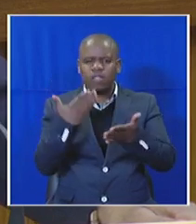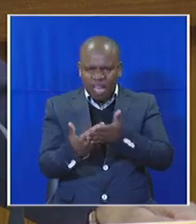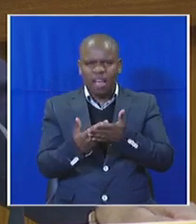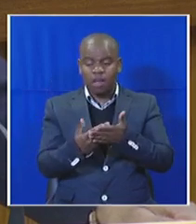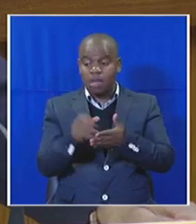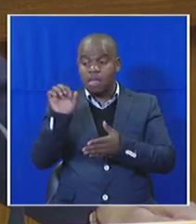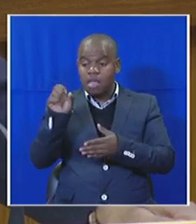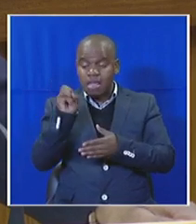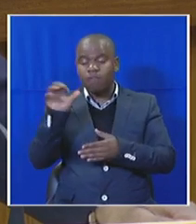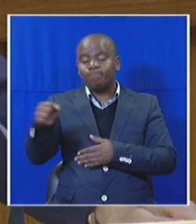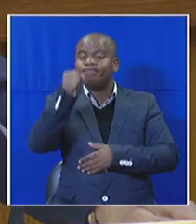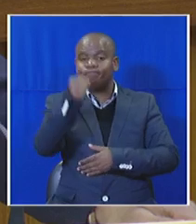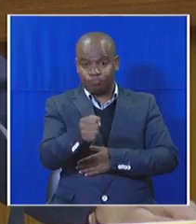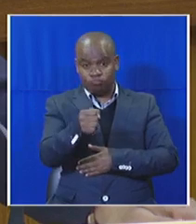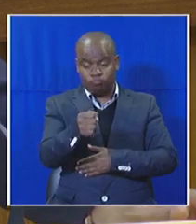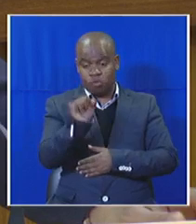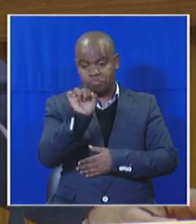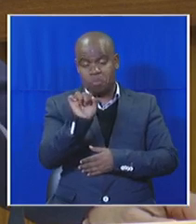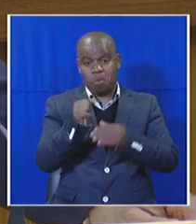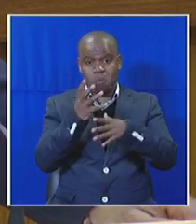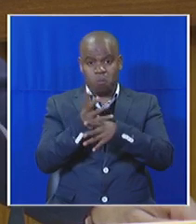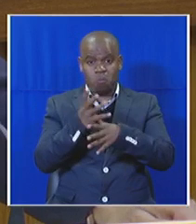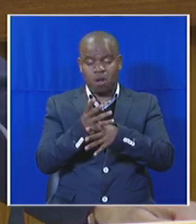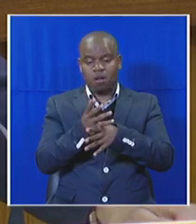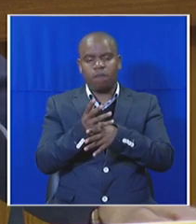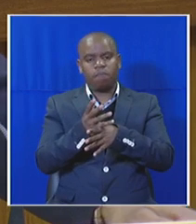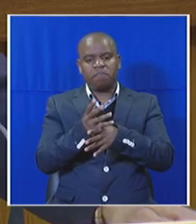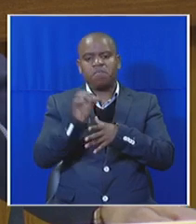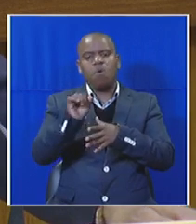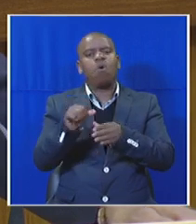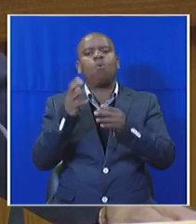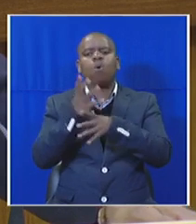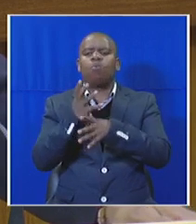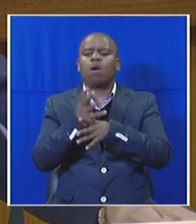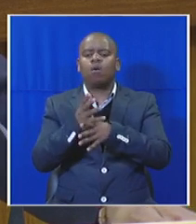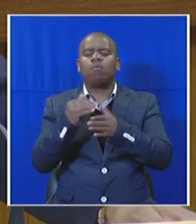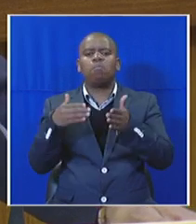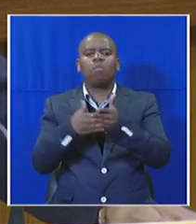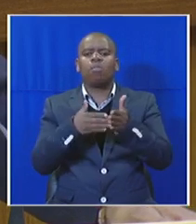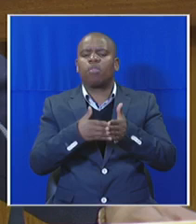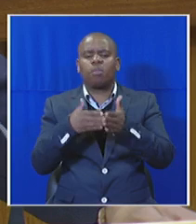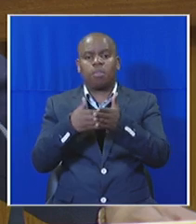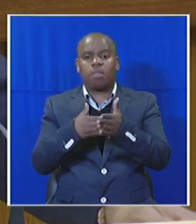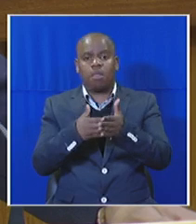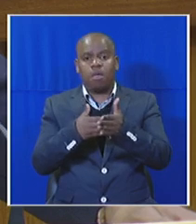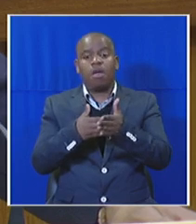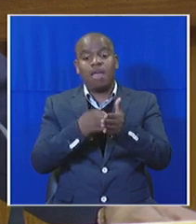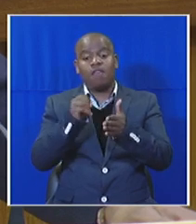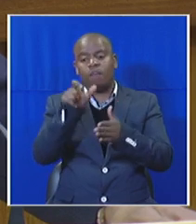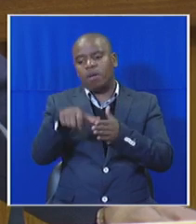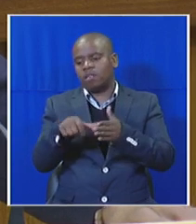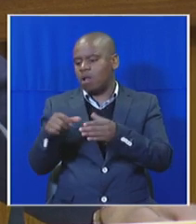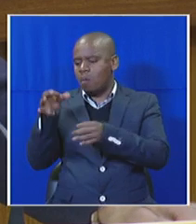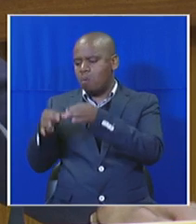in institutions, there is nothing that says you should check the political affiliation. That the